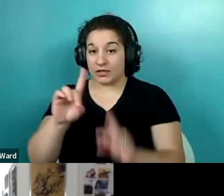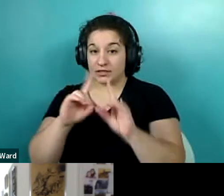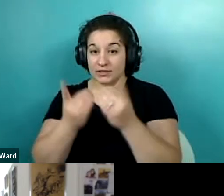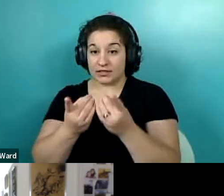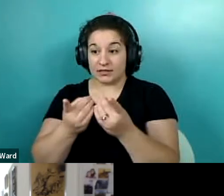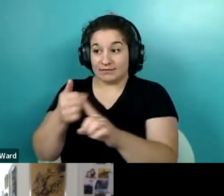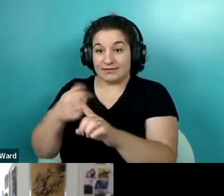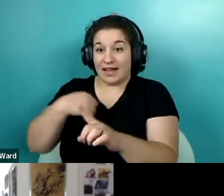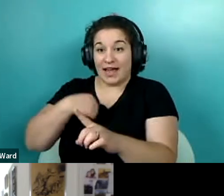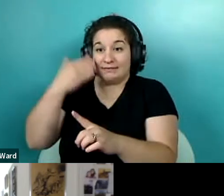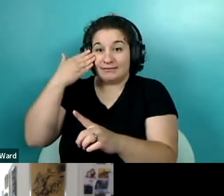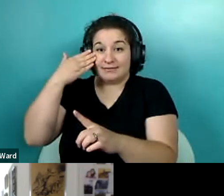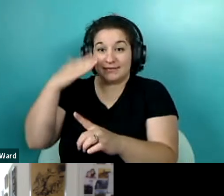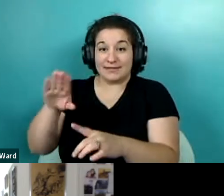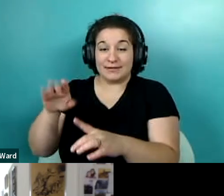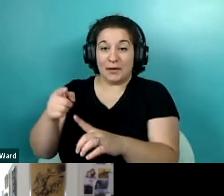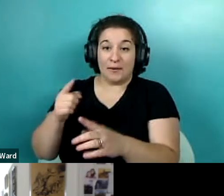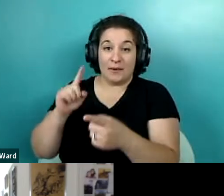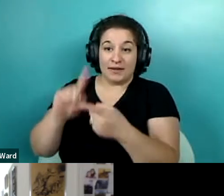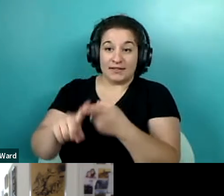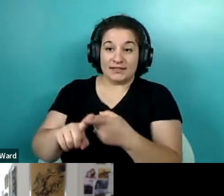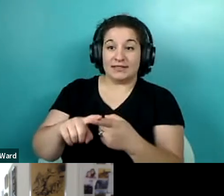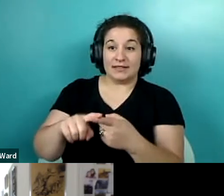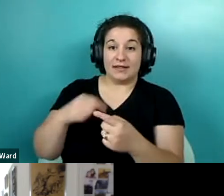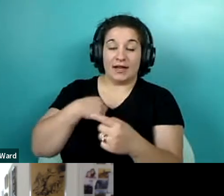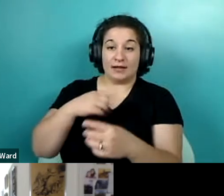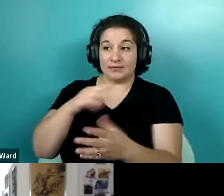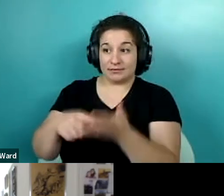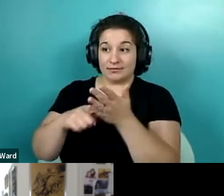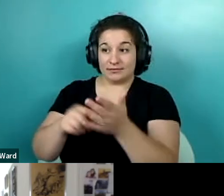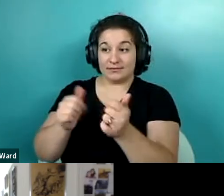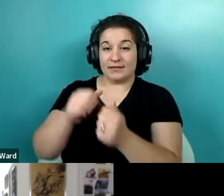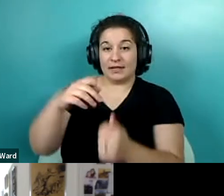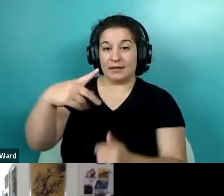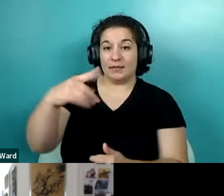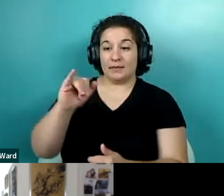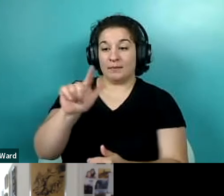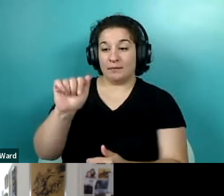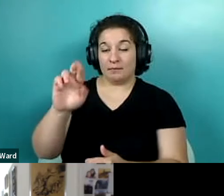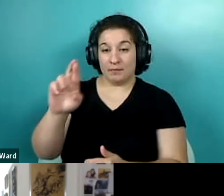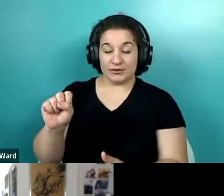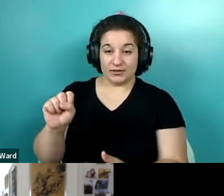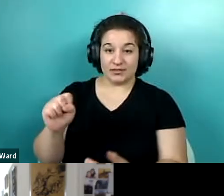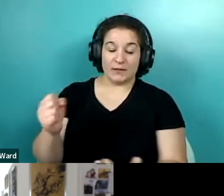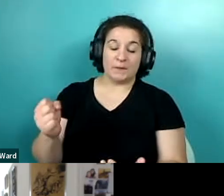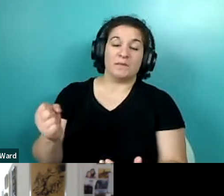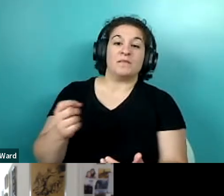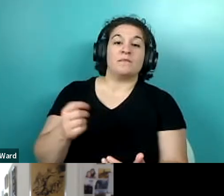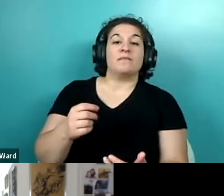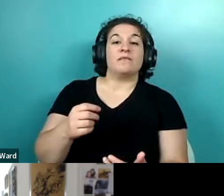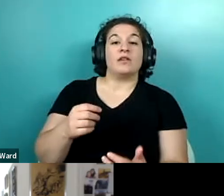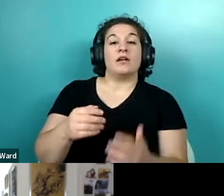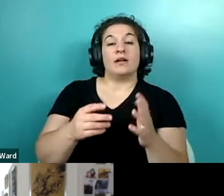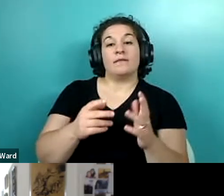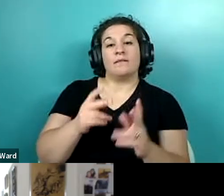talking with Pillars that there are library districts in some cases. Who are the people that are running? Should you be